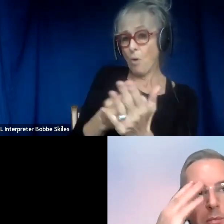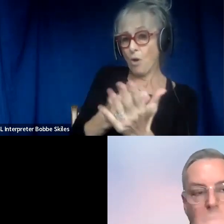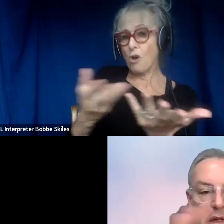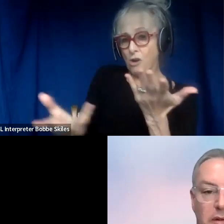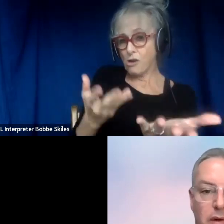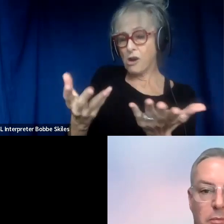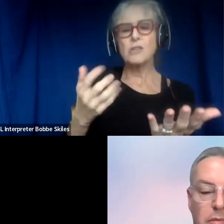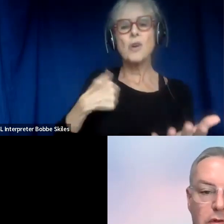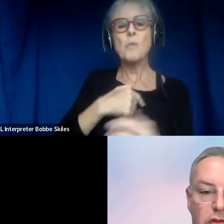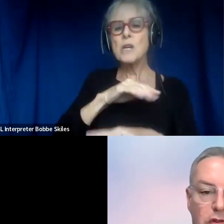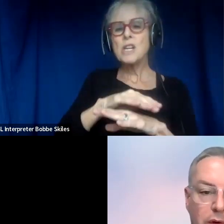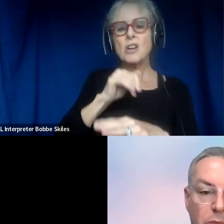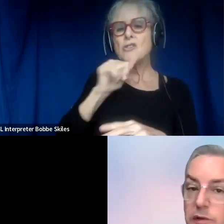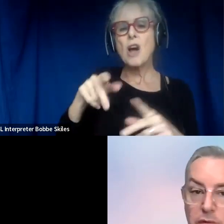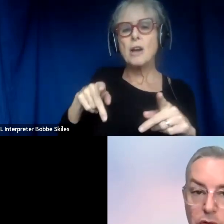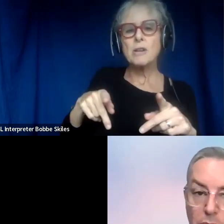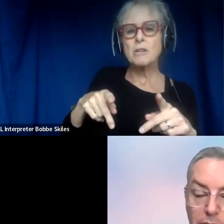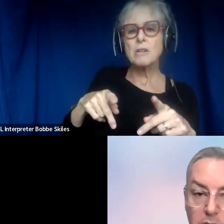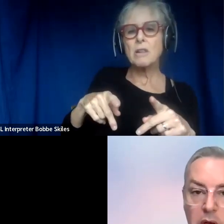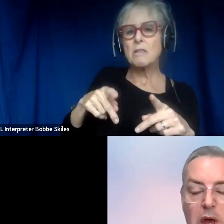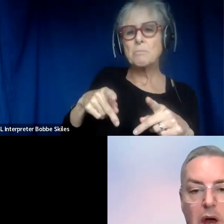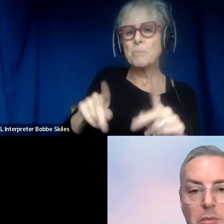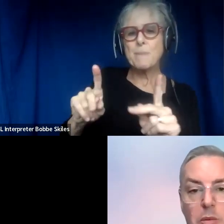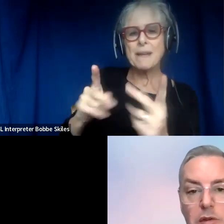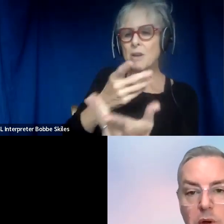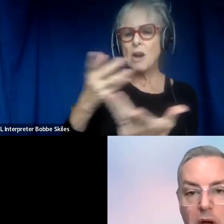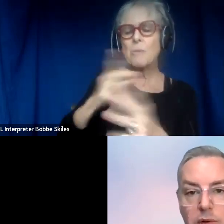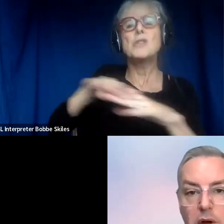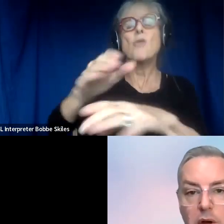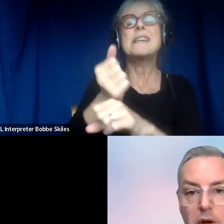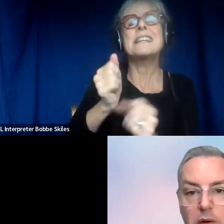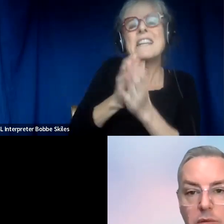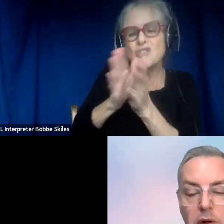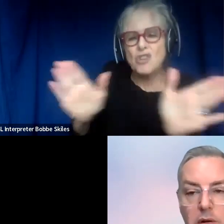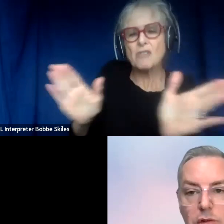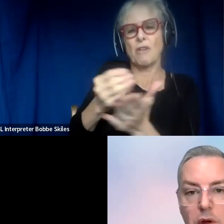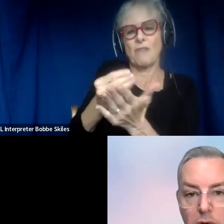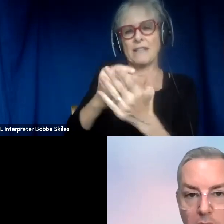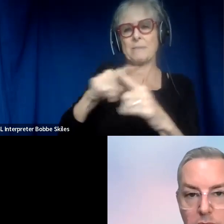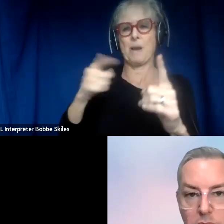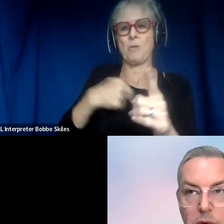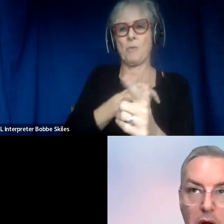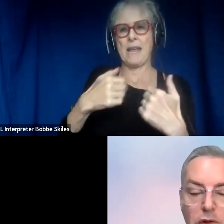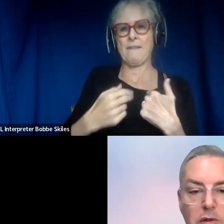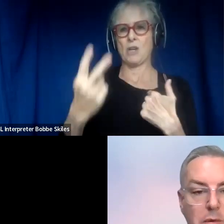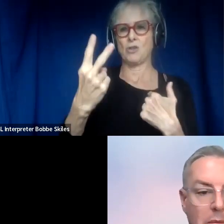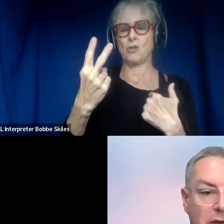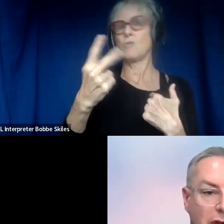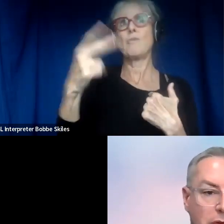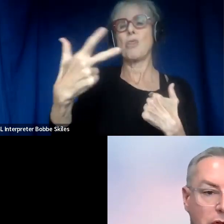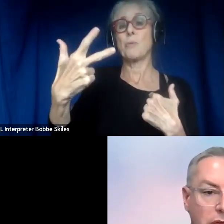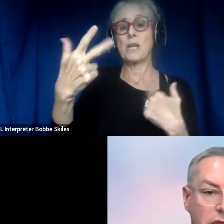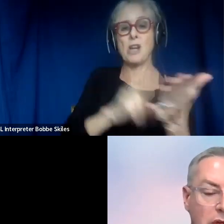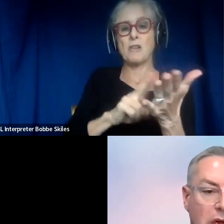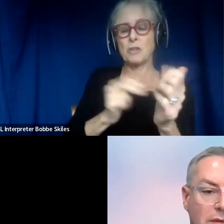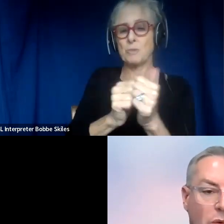not permitted from general fund. We receive no general fund, but we do have three contracts with the Department of